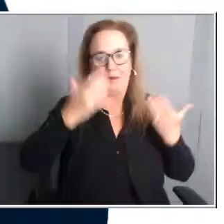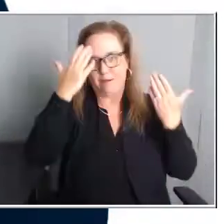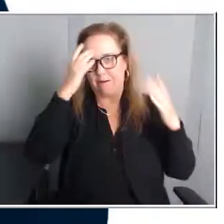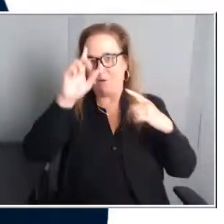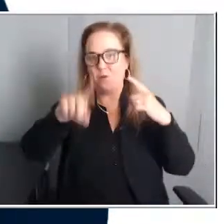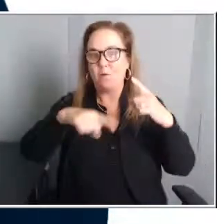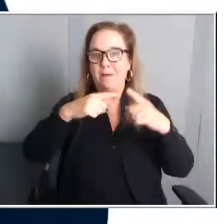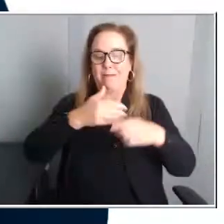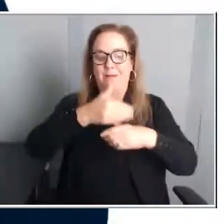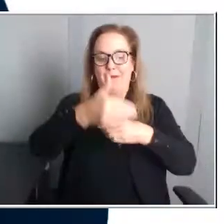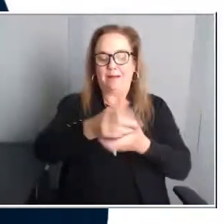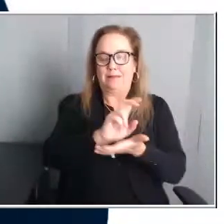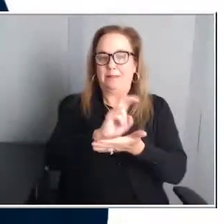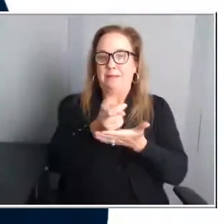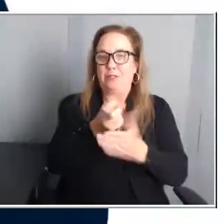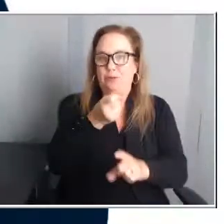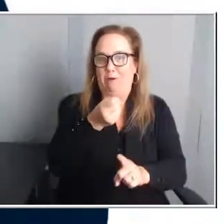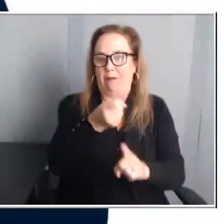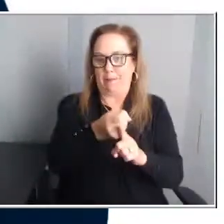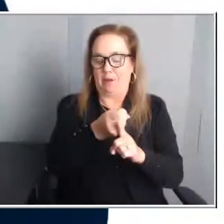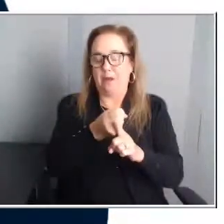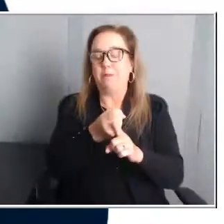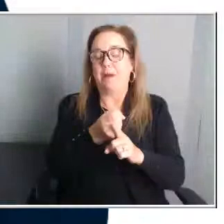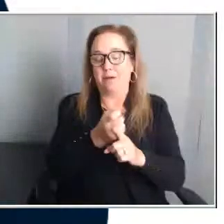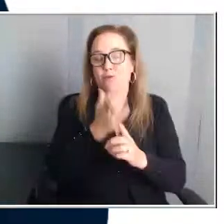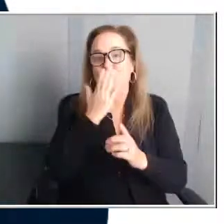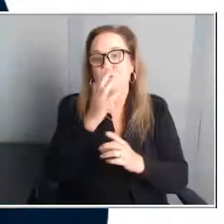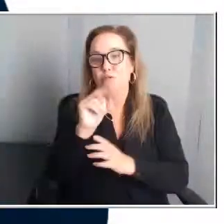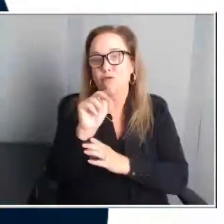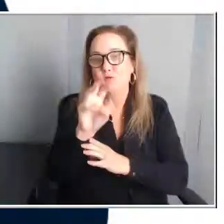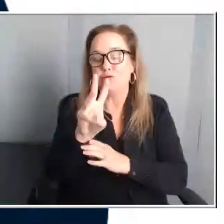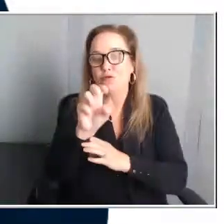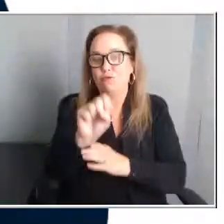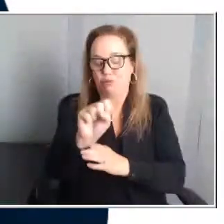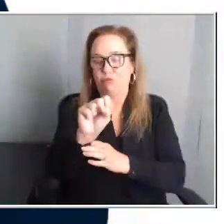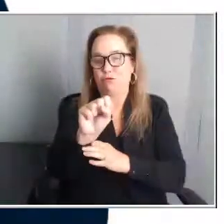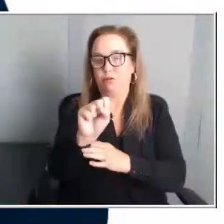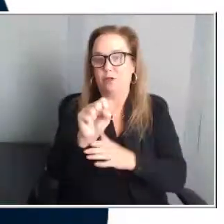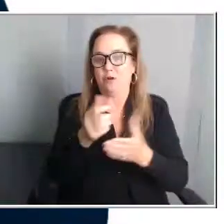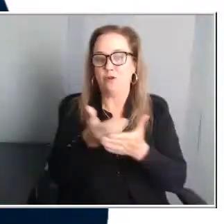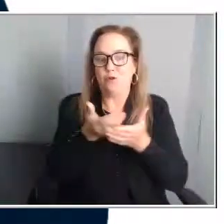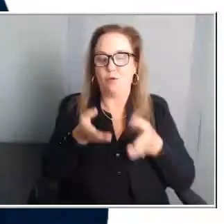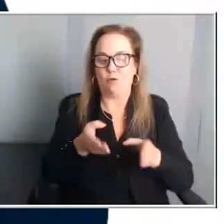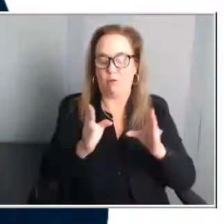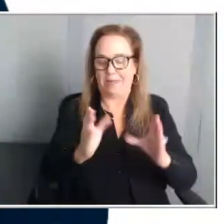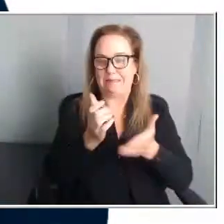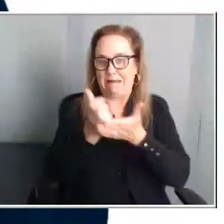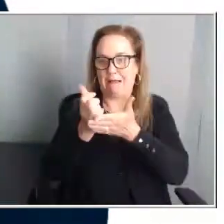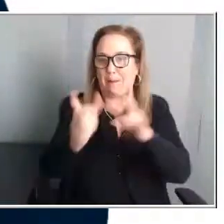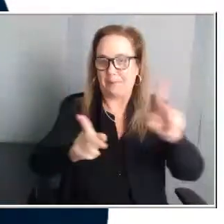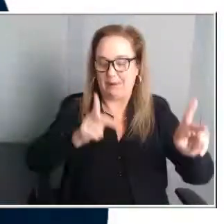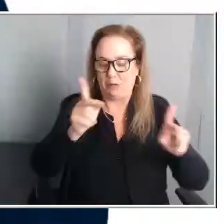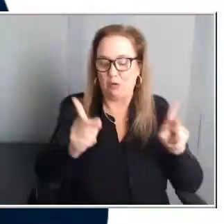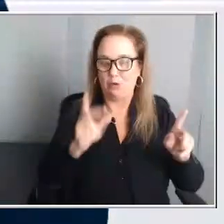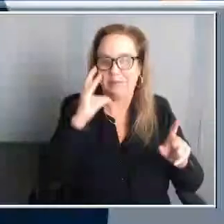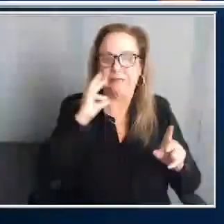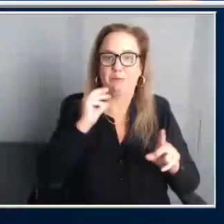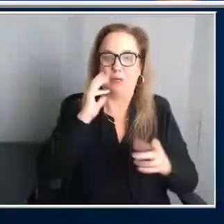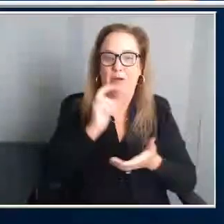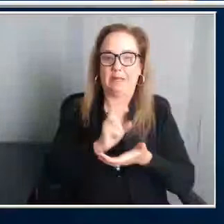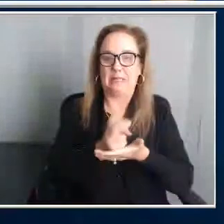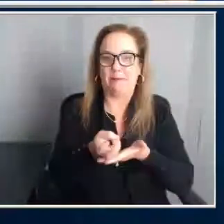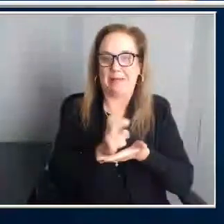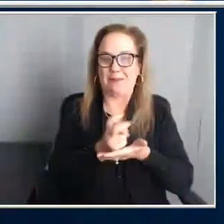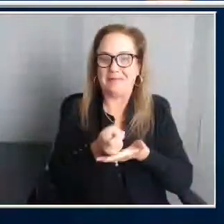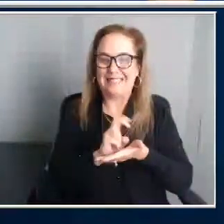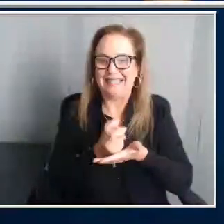the great news. There are new ways to help people who have epilepsy, and we're going to talk about that today. I am so delighted